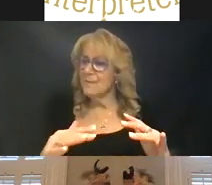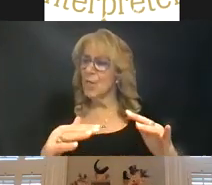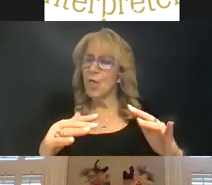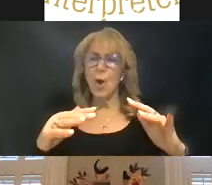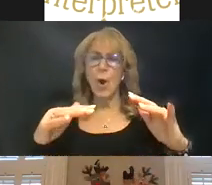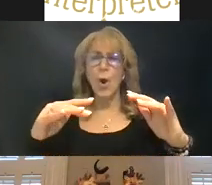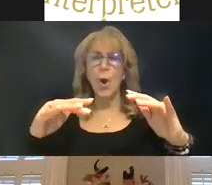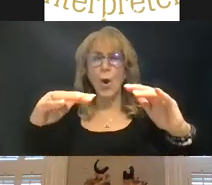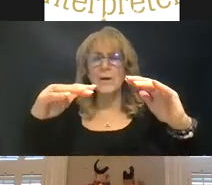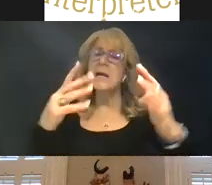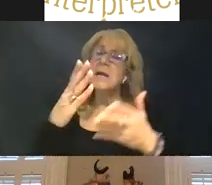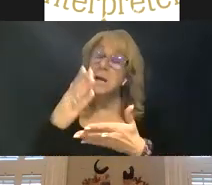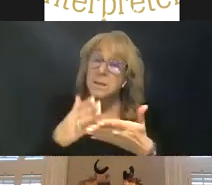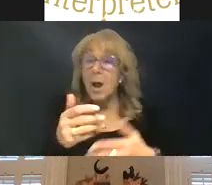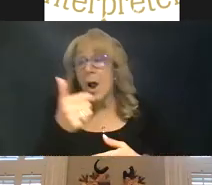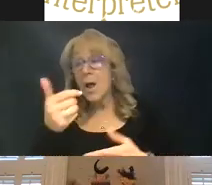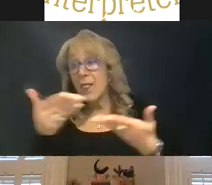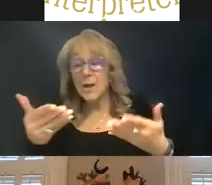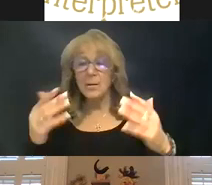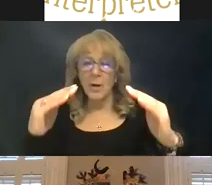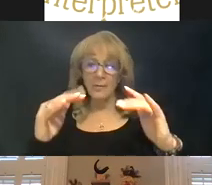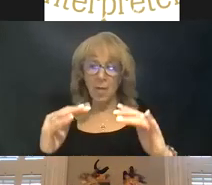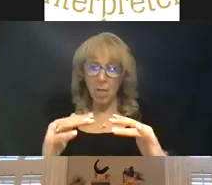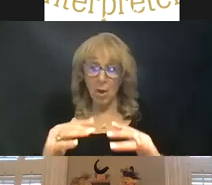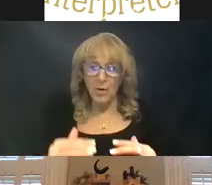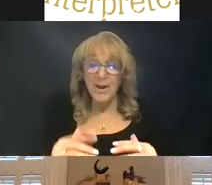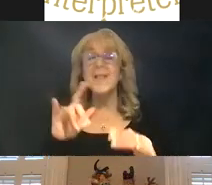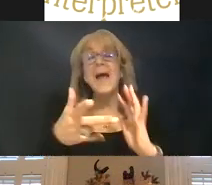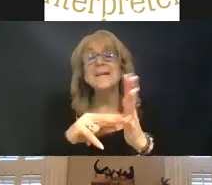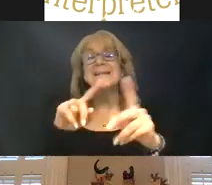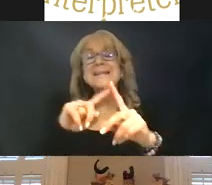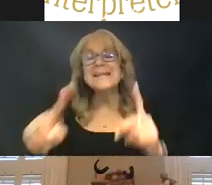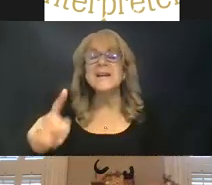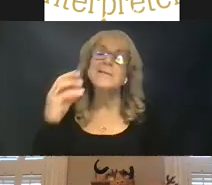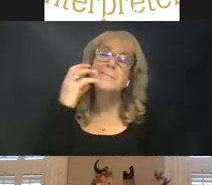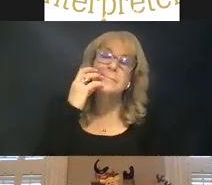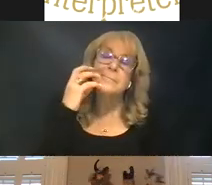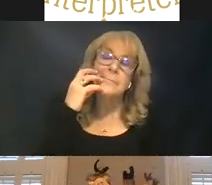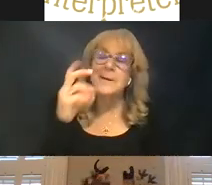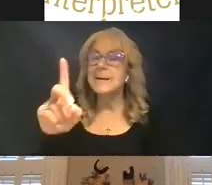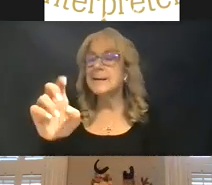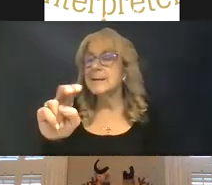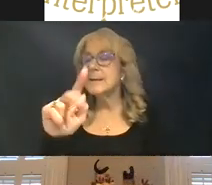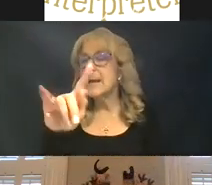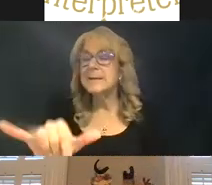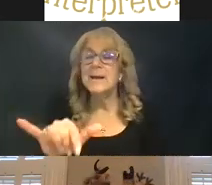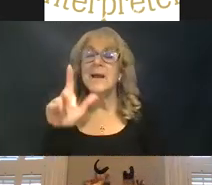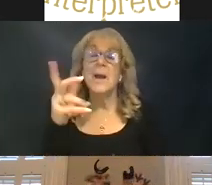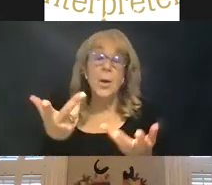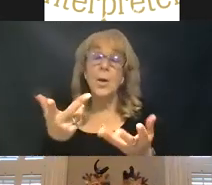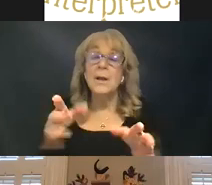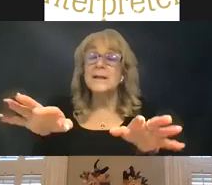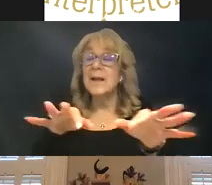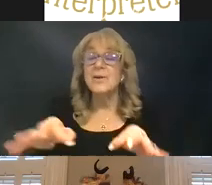to the bottom. And that's because they're of different densities. And the definition of that scientifically is how much mass